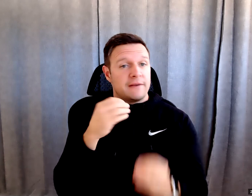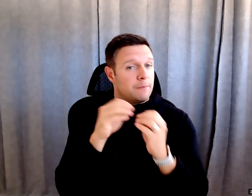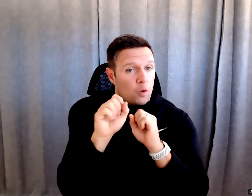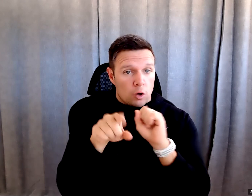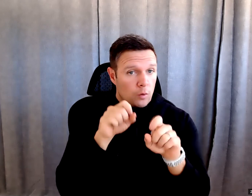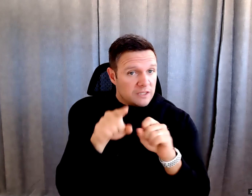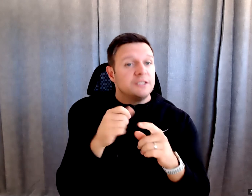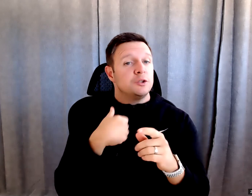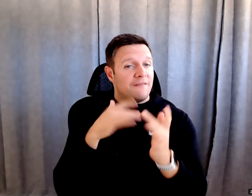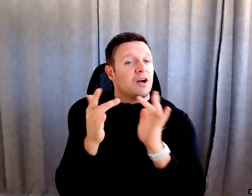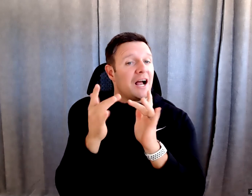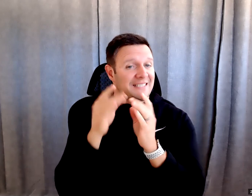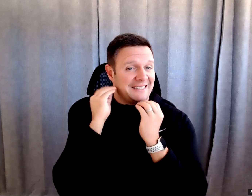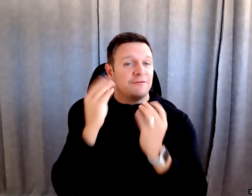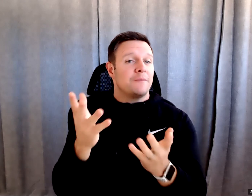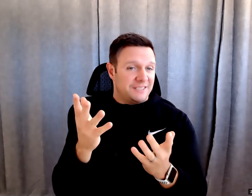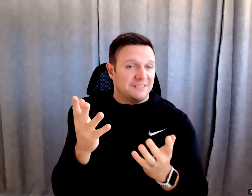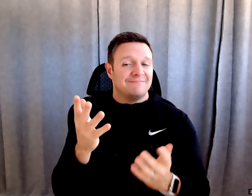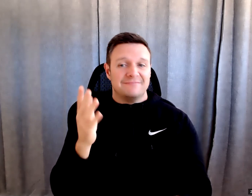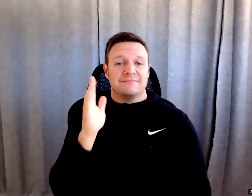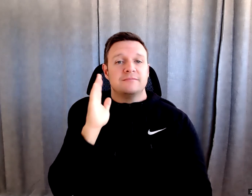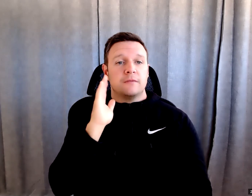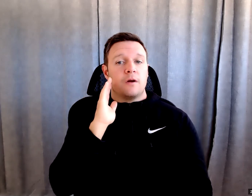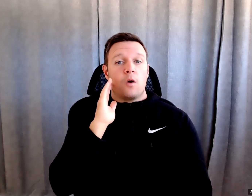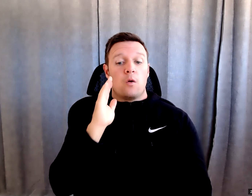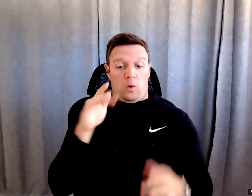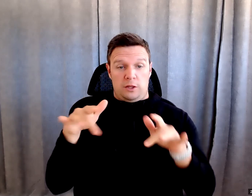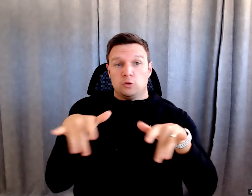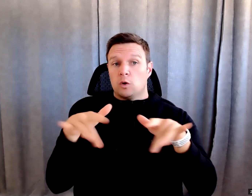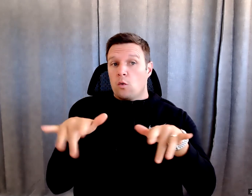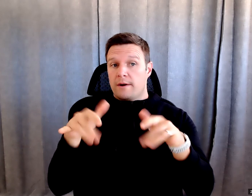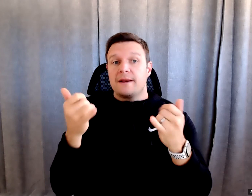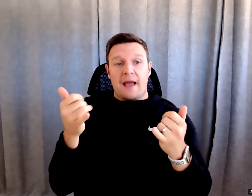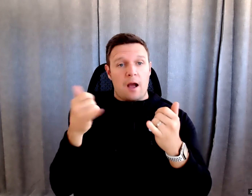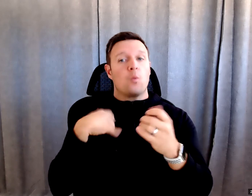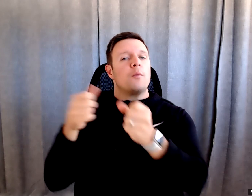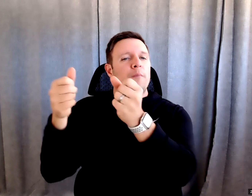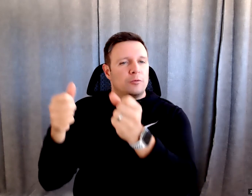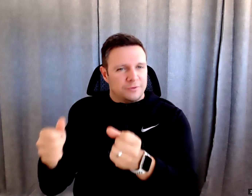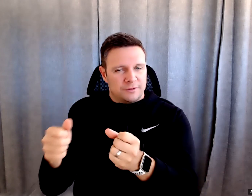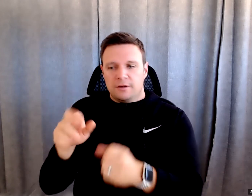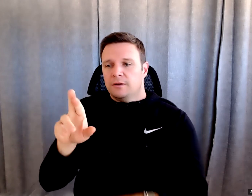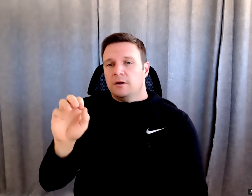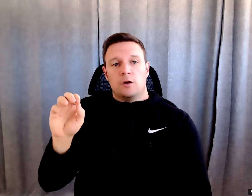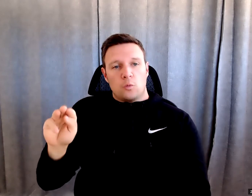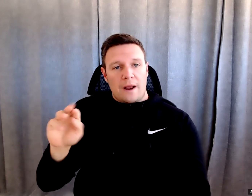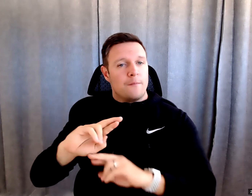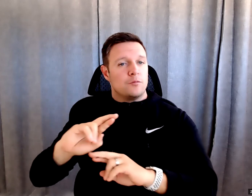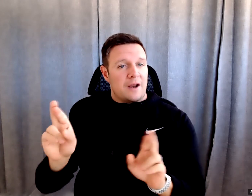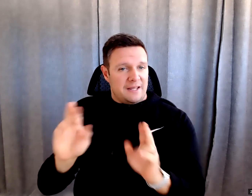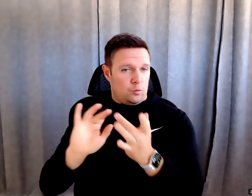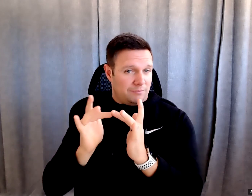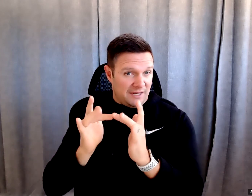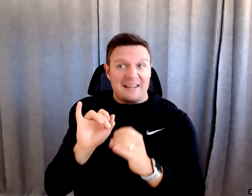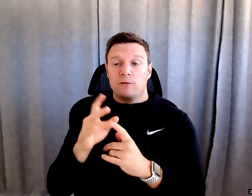you have the contact information. We're going to provide the recording on our RAM Ready webpage. So you could rewatch this if you